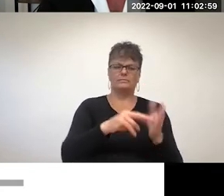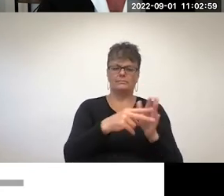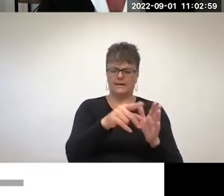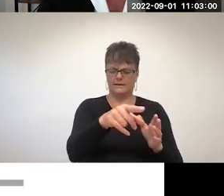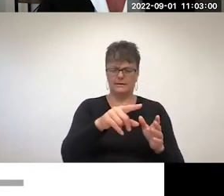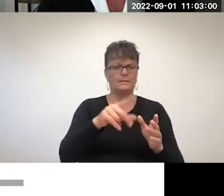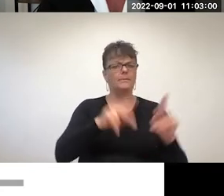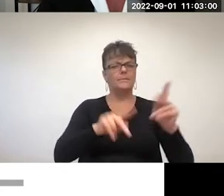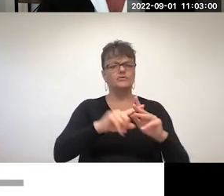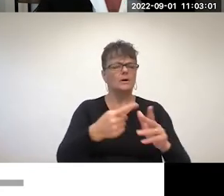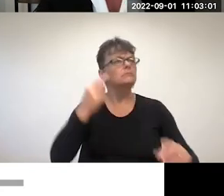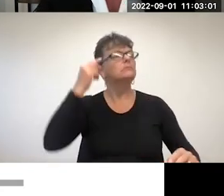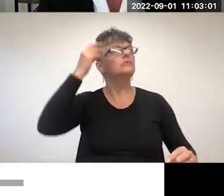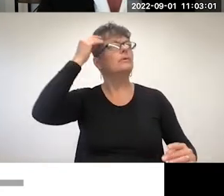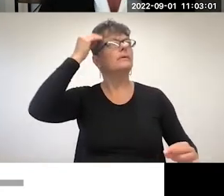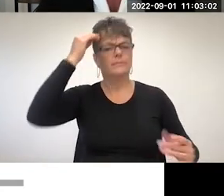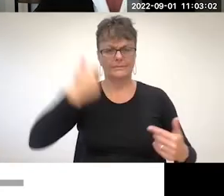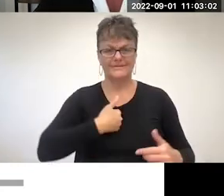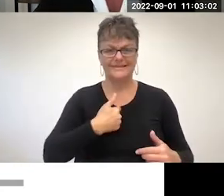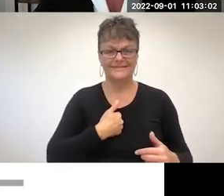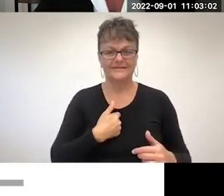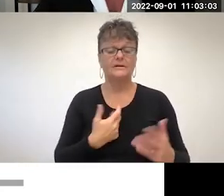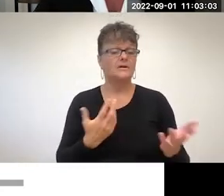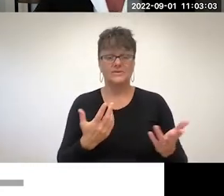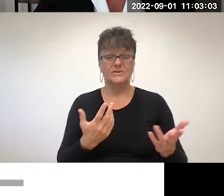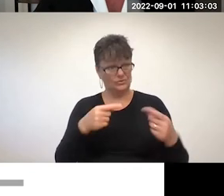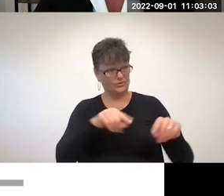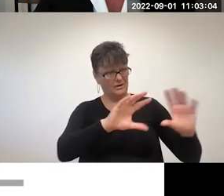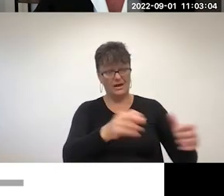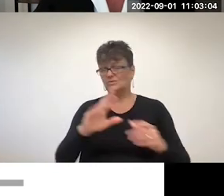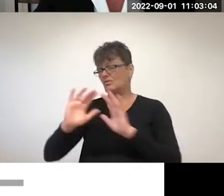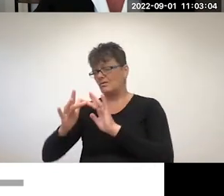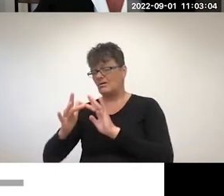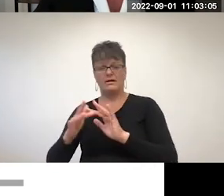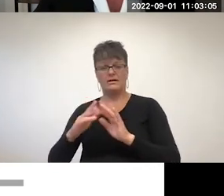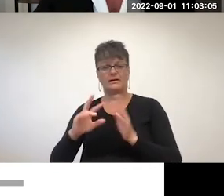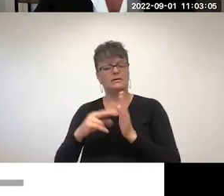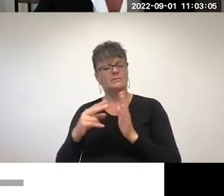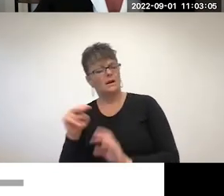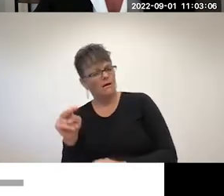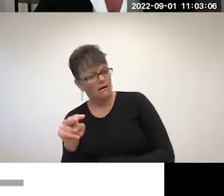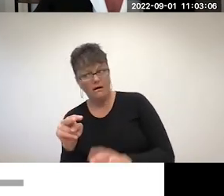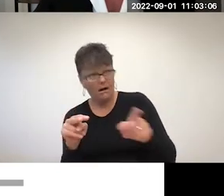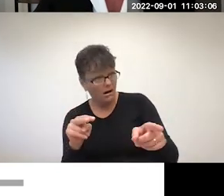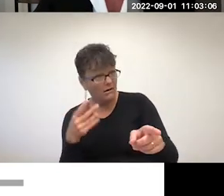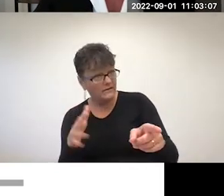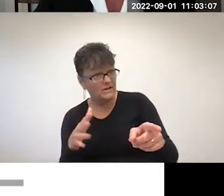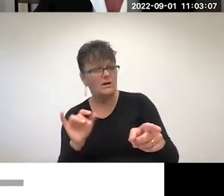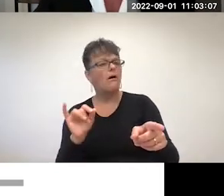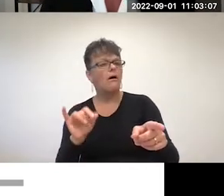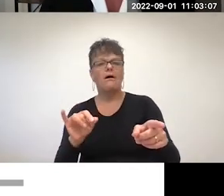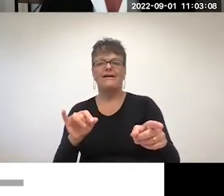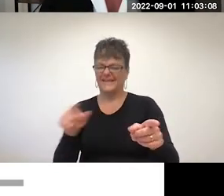again, in a class or online, people can learn from the other people's experiences as well. You could have a discussion forum question